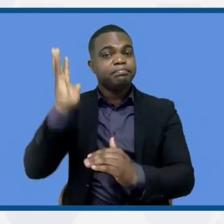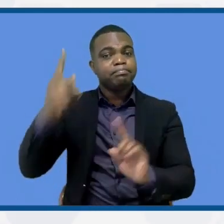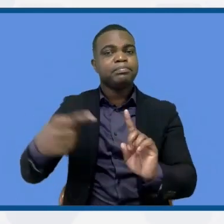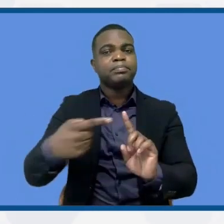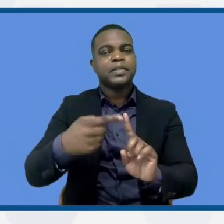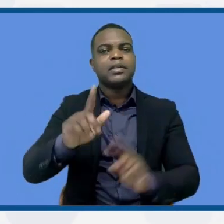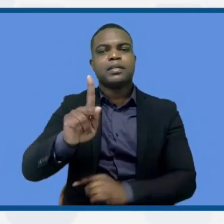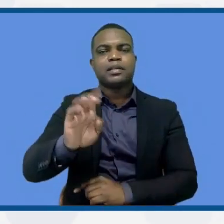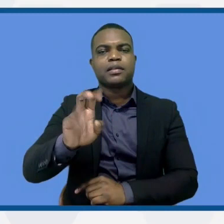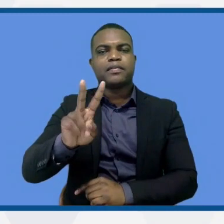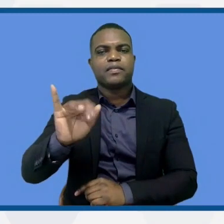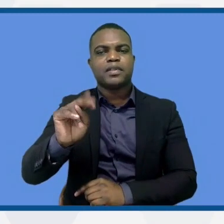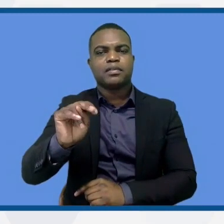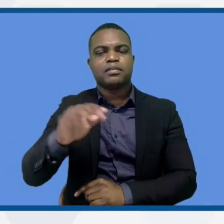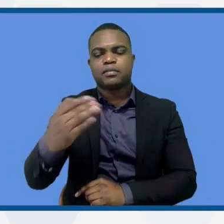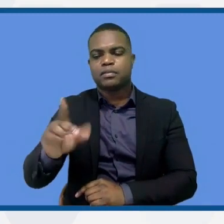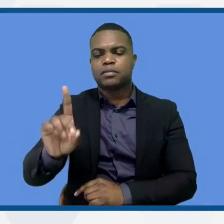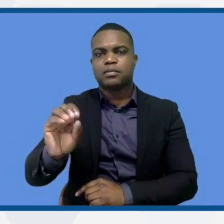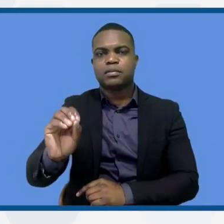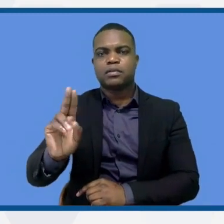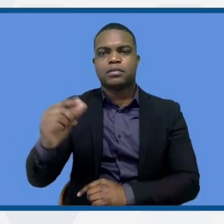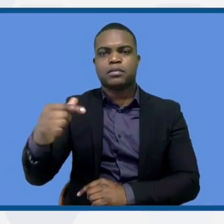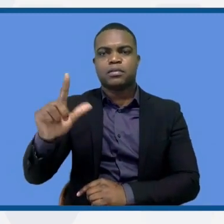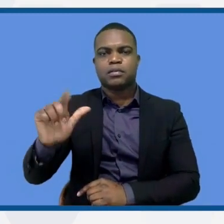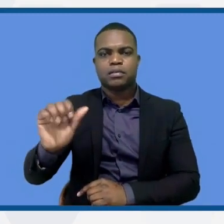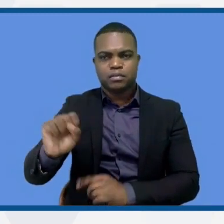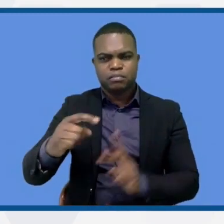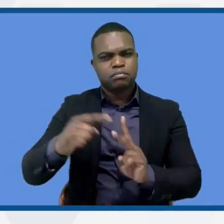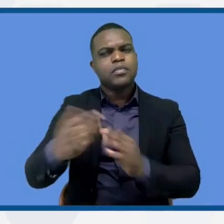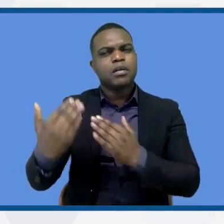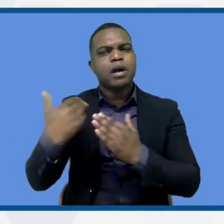designing and executing projects, especially in coastal